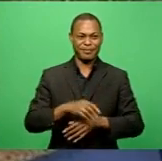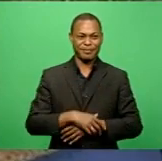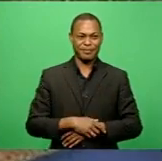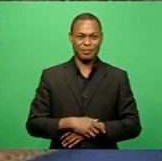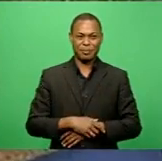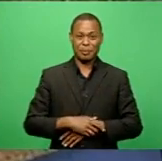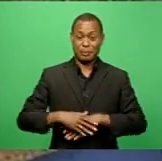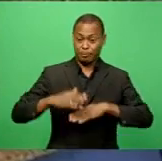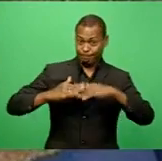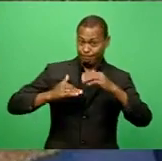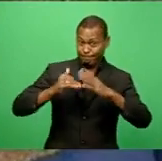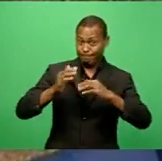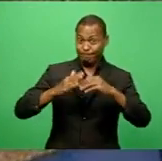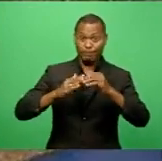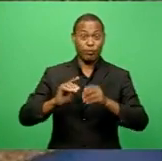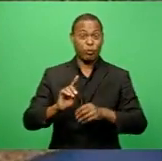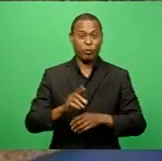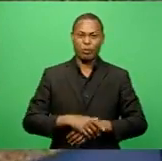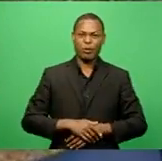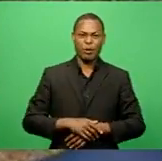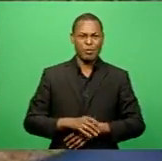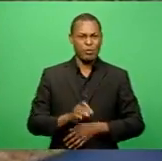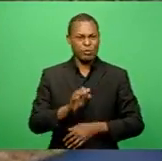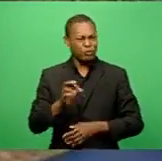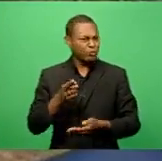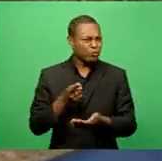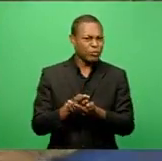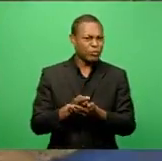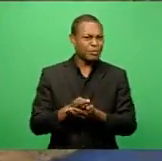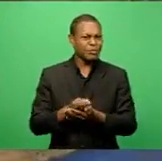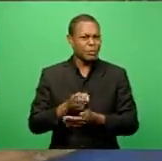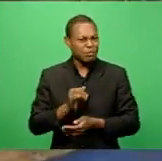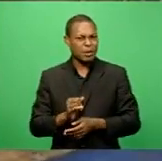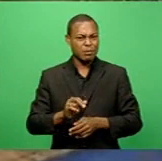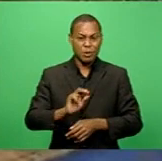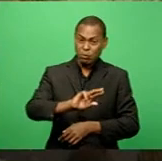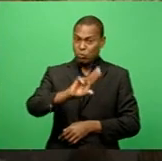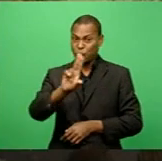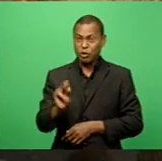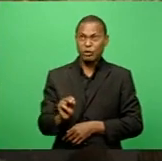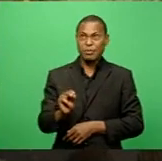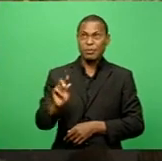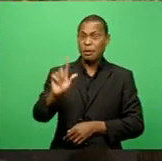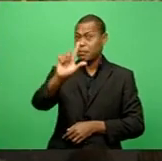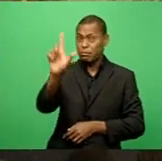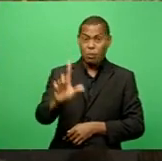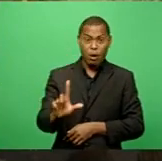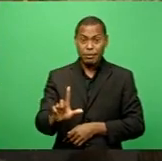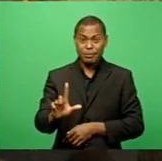Infrastructure damage is not really that bad when it comes to bridges, power lines,